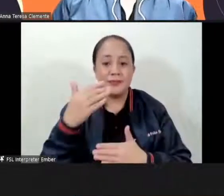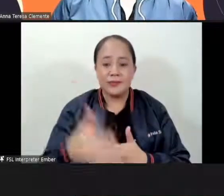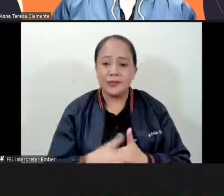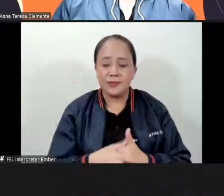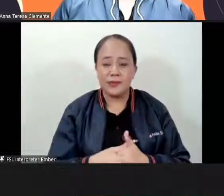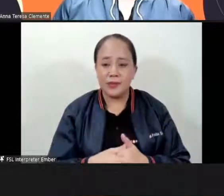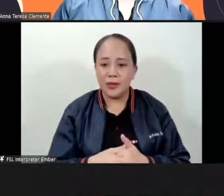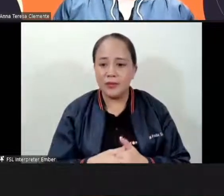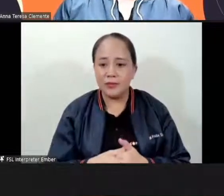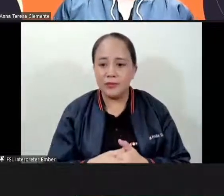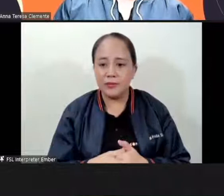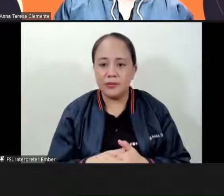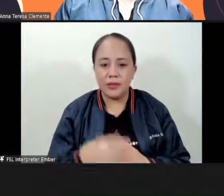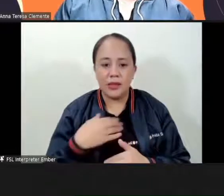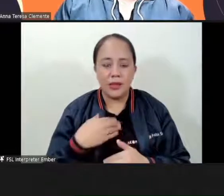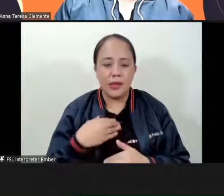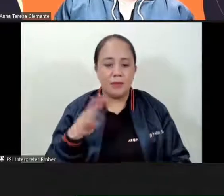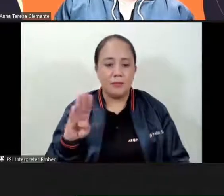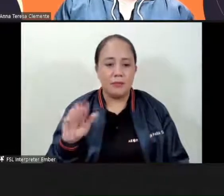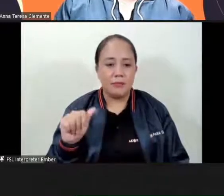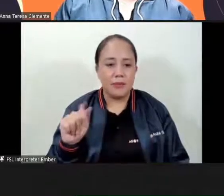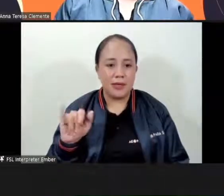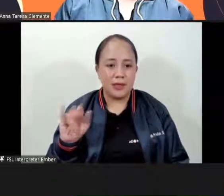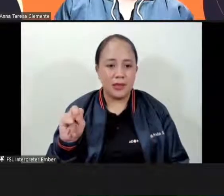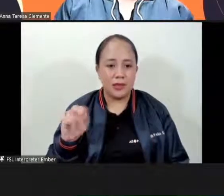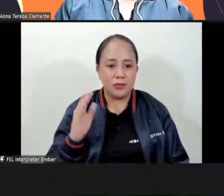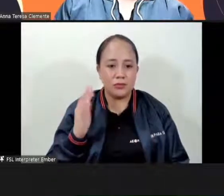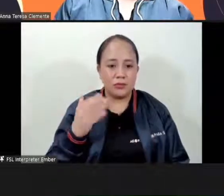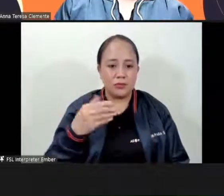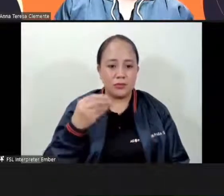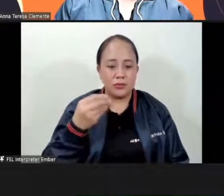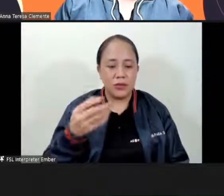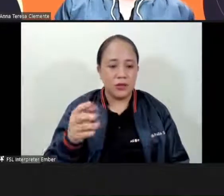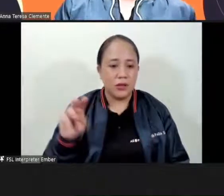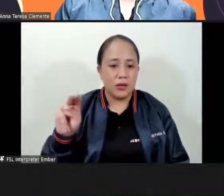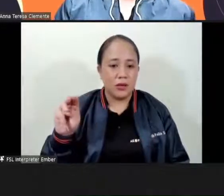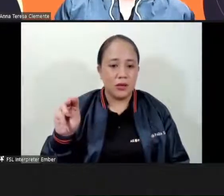Dr. Batino Bakiran for Dr. Marian.